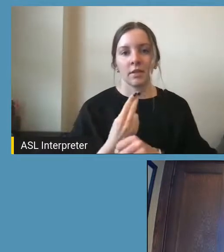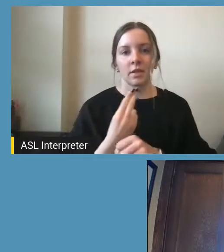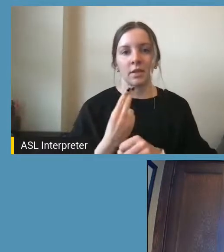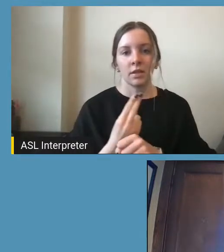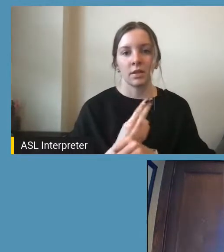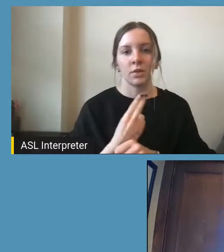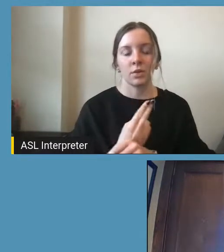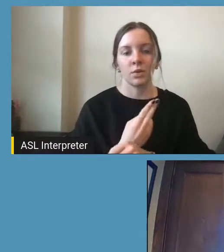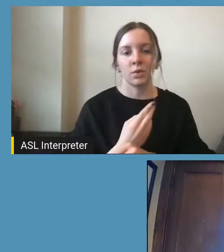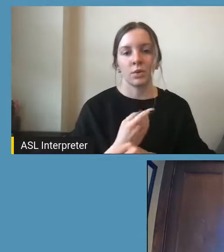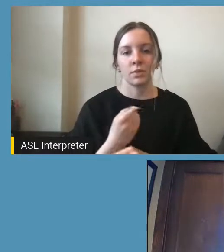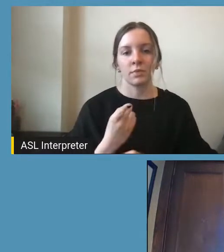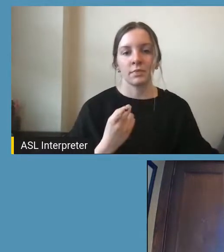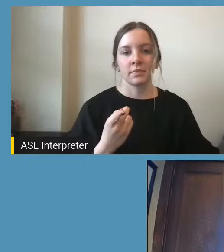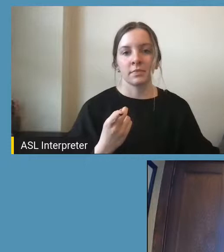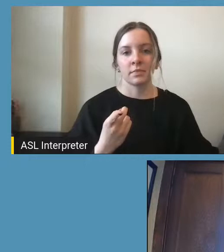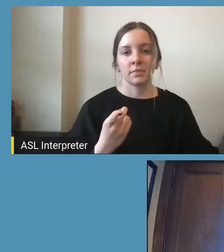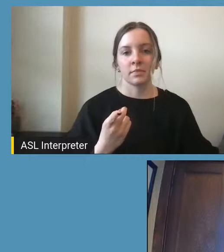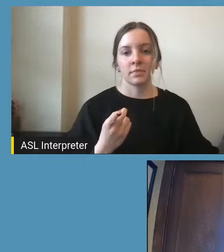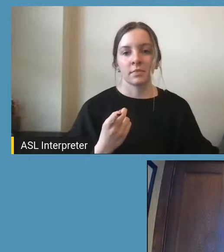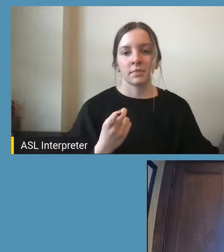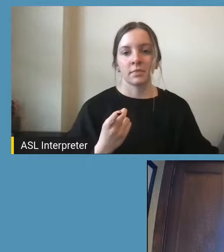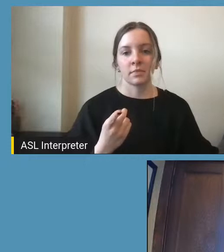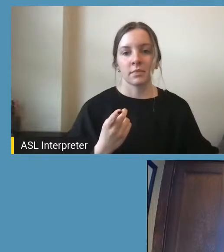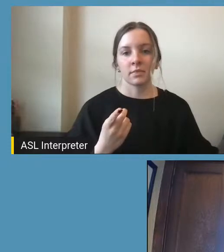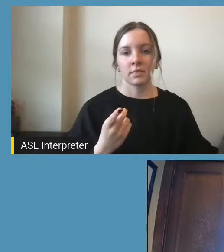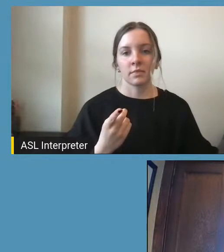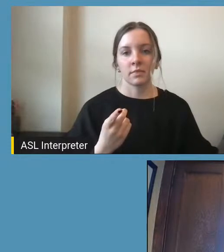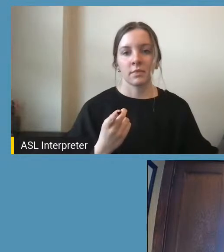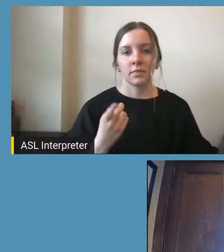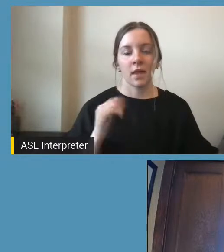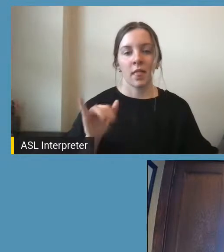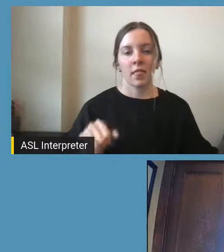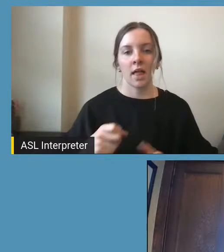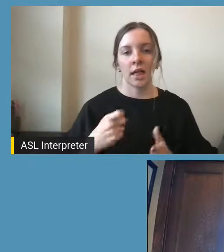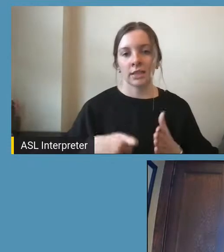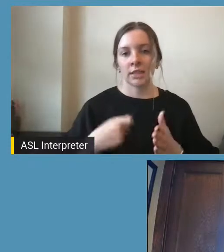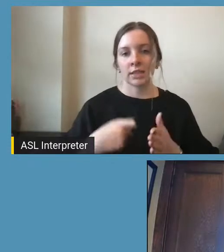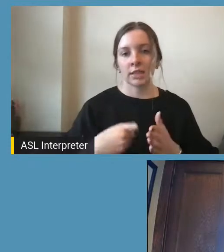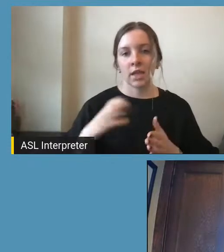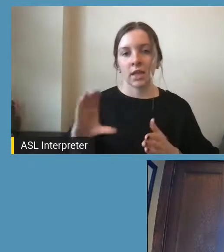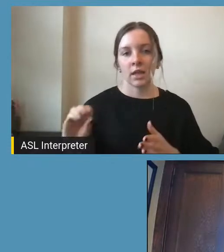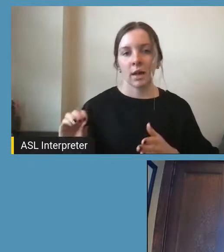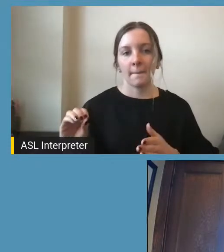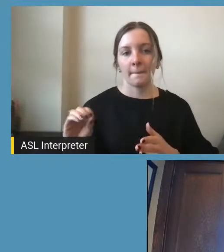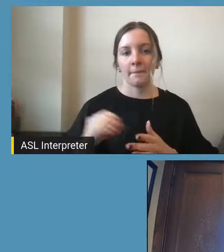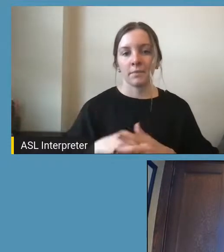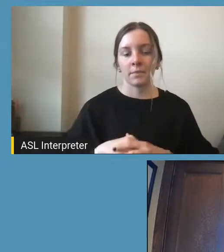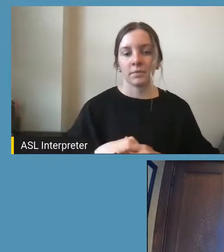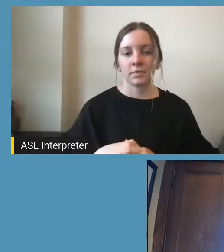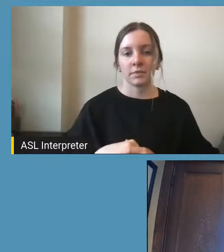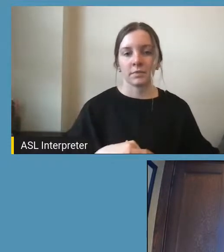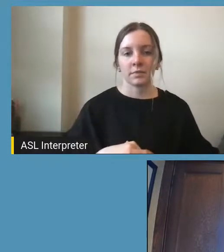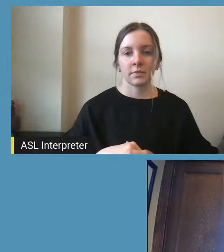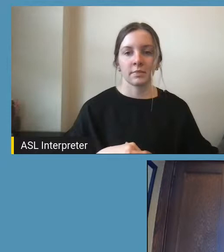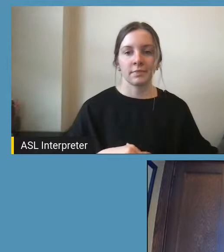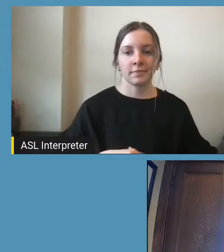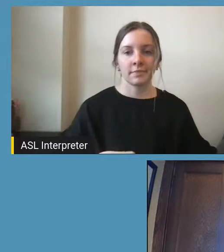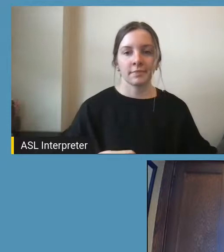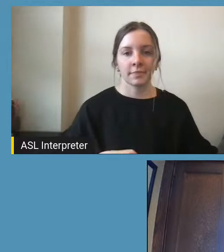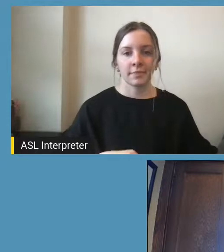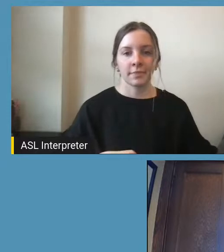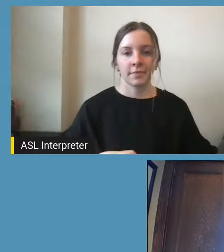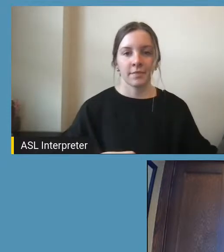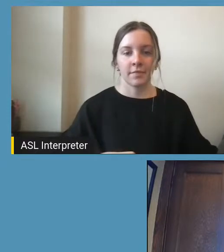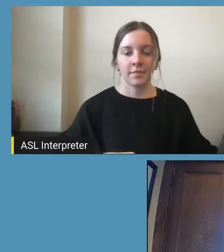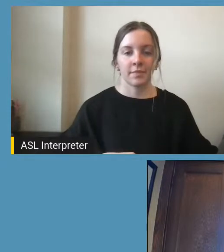work I've done with them or with the scans. And I've also watched the company since pretty well started. I think they're getting awards all